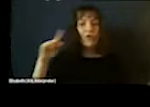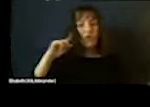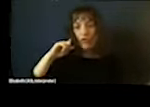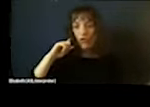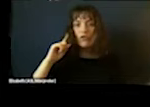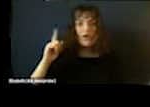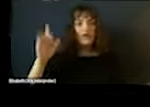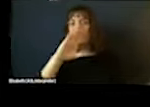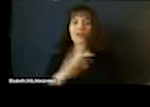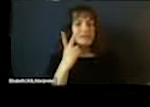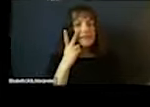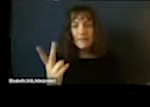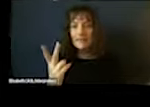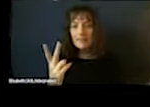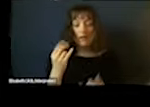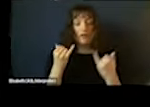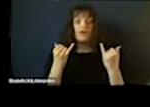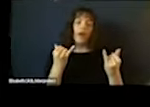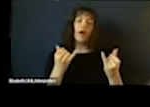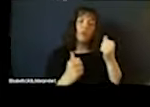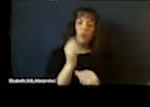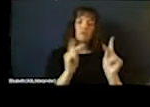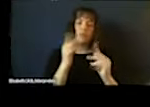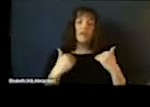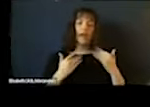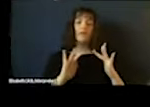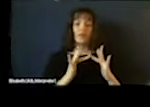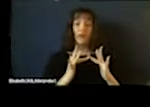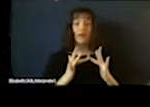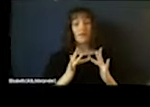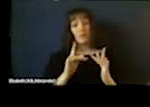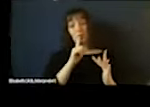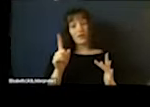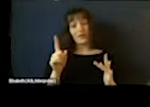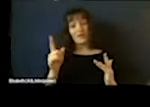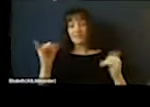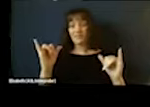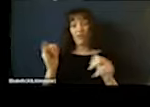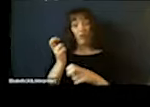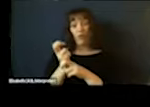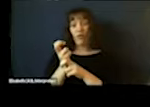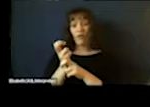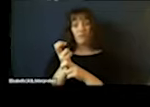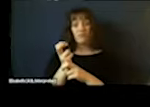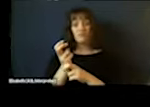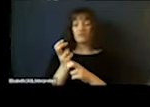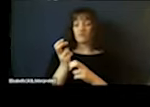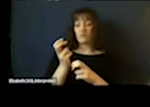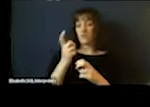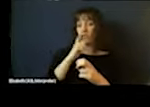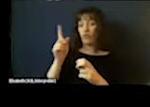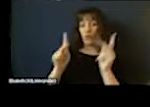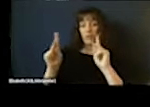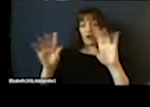nowadays, everybody has an internet, but you cannot believe it. It's really hard to believe it still. Kind of more than 1/3 of the